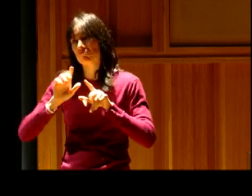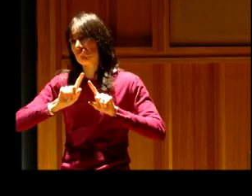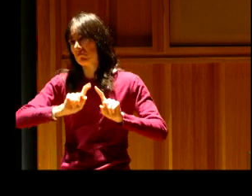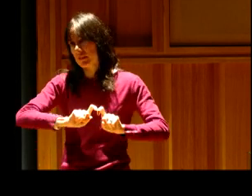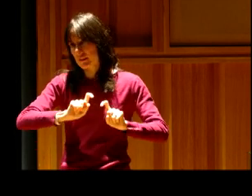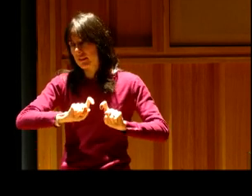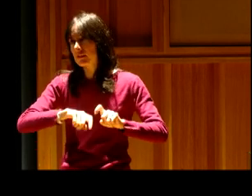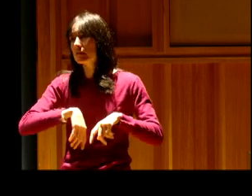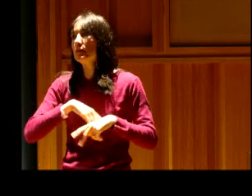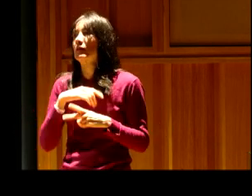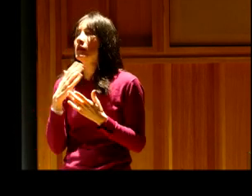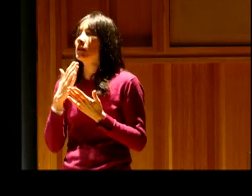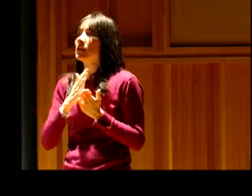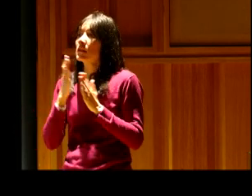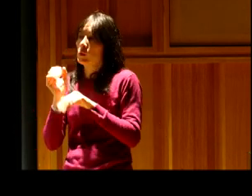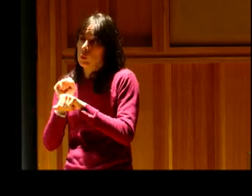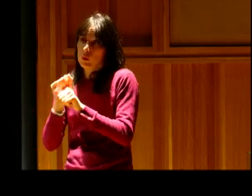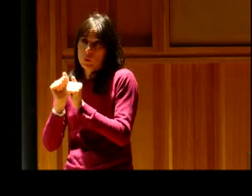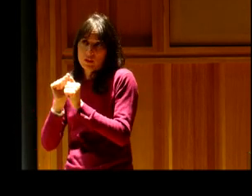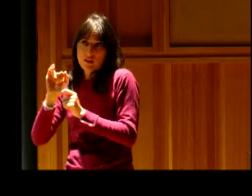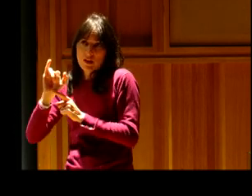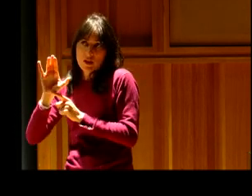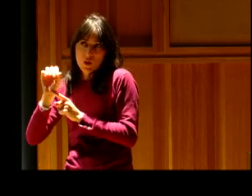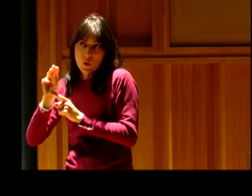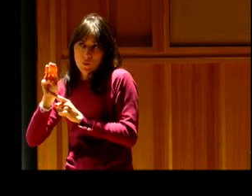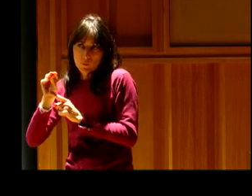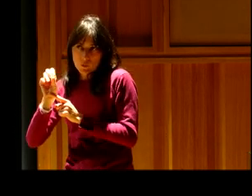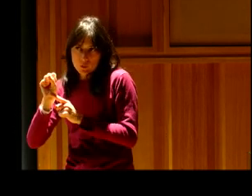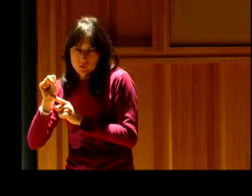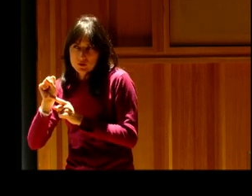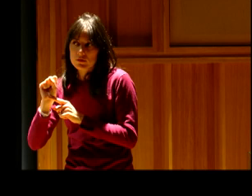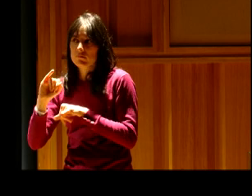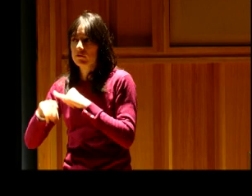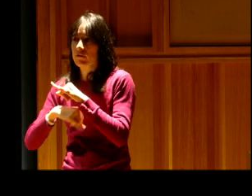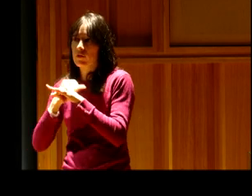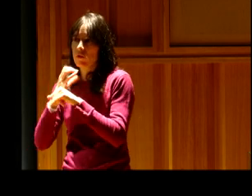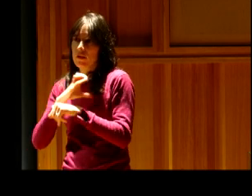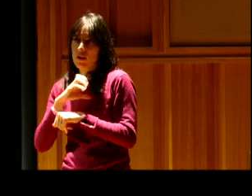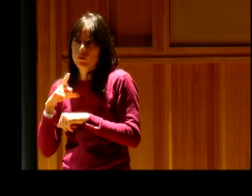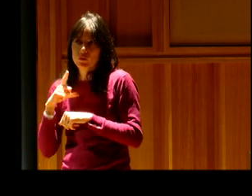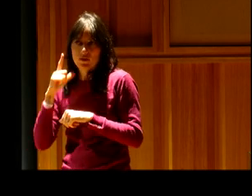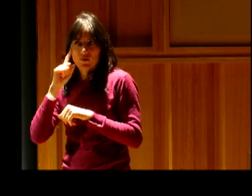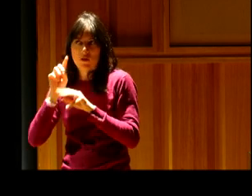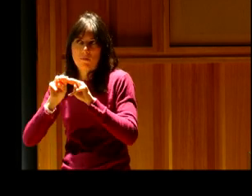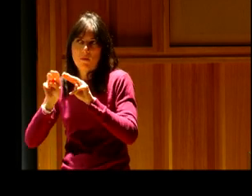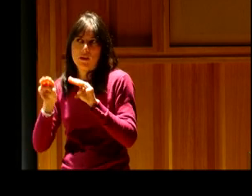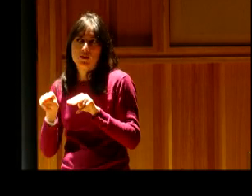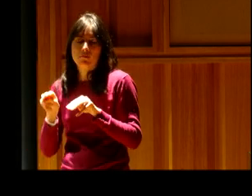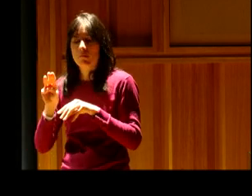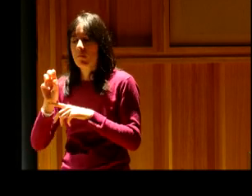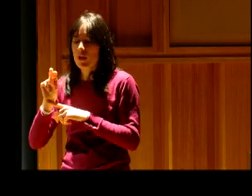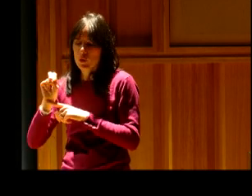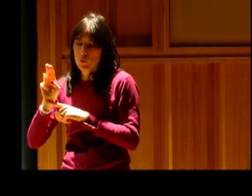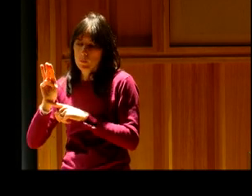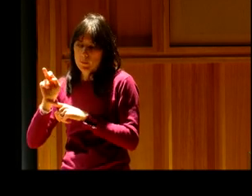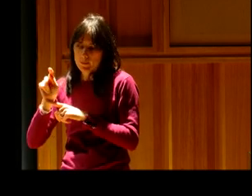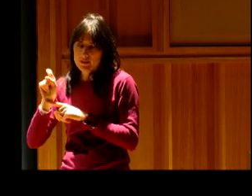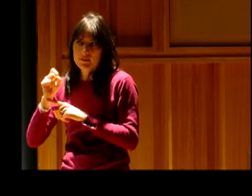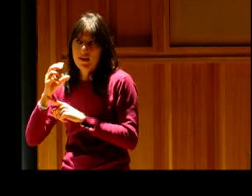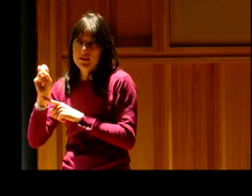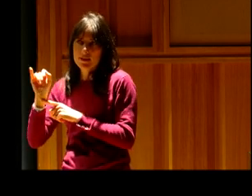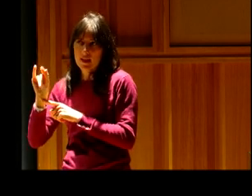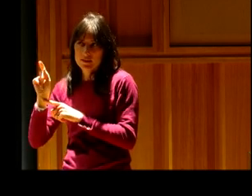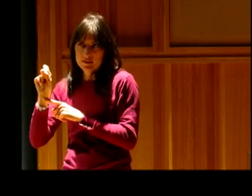We've also worked with ICOMOS, the International Council for Monuments and Sites, through its new Climate Change and